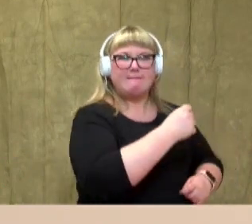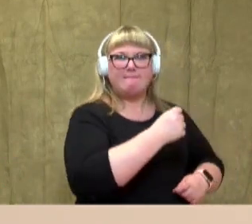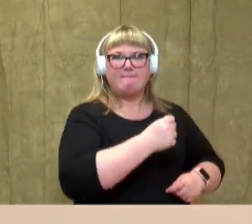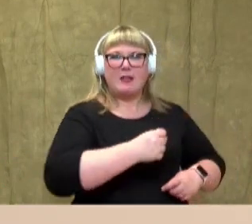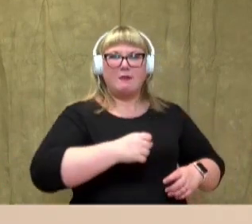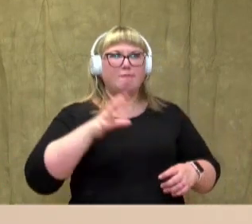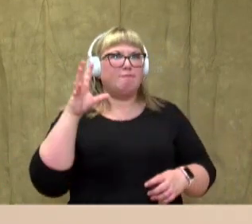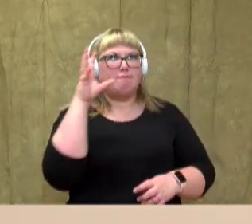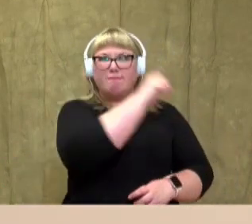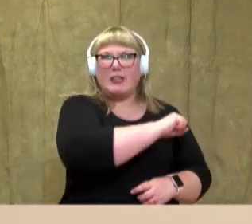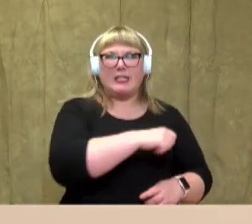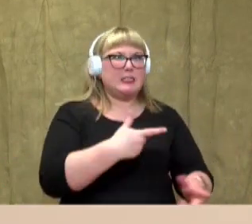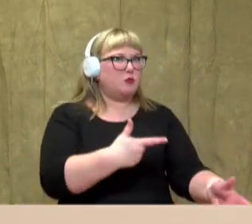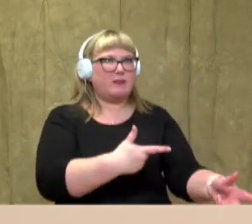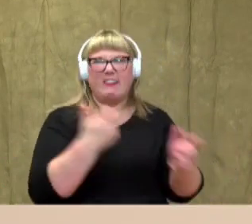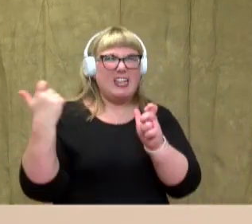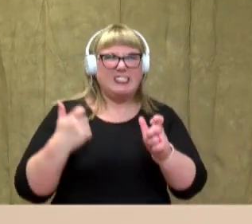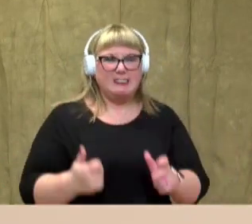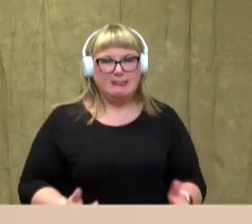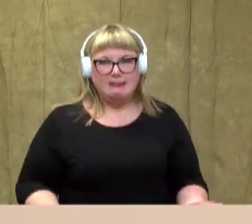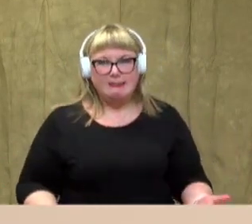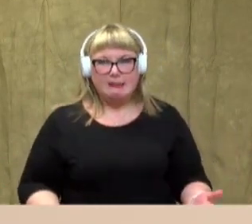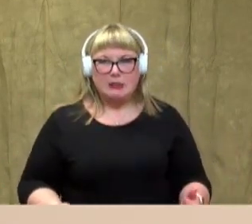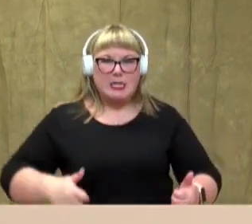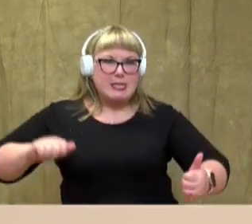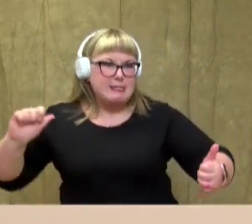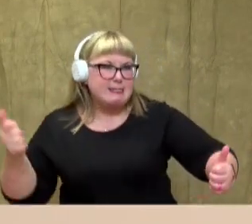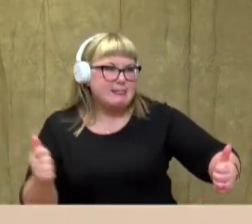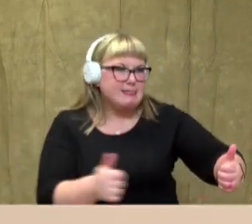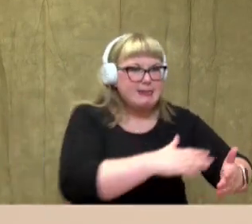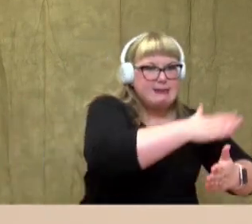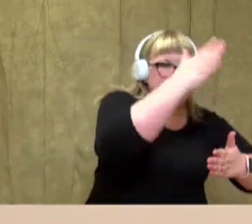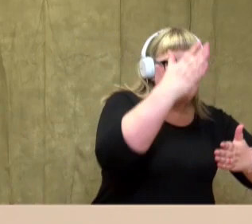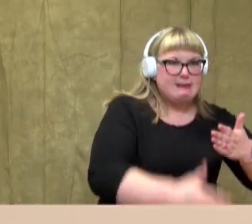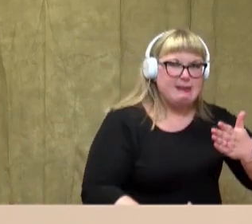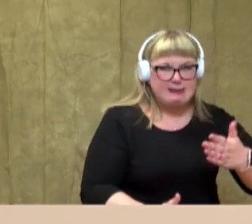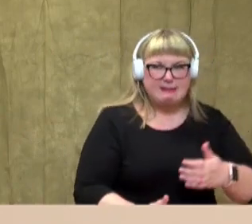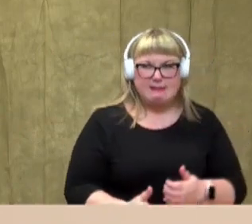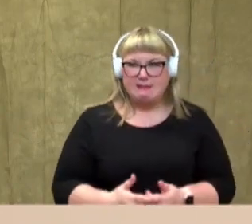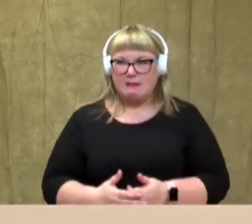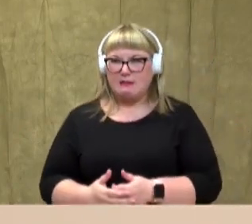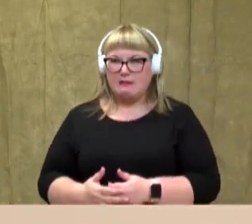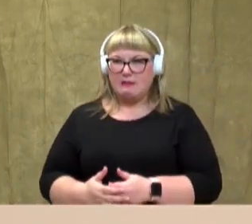chocolate, but it was too fast. He chased it to the end of the bell.